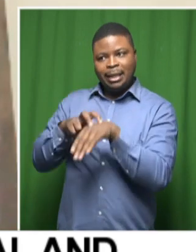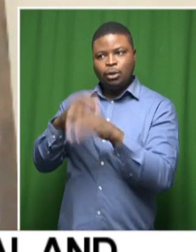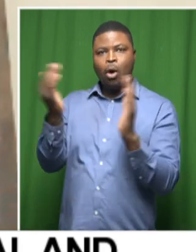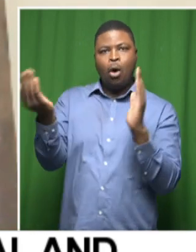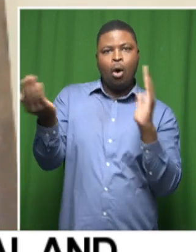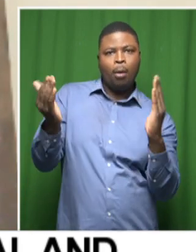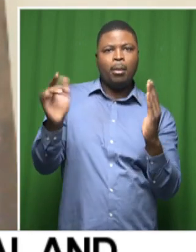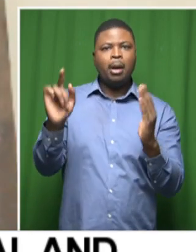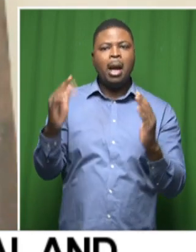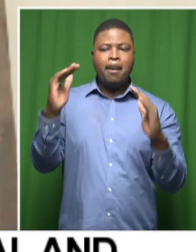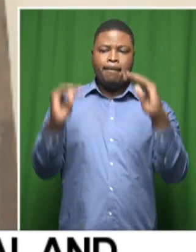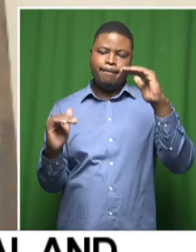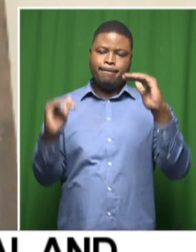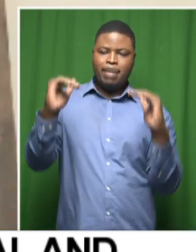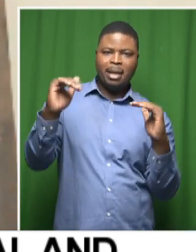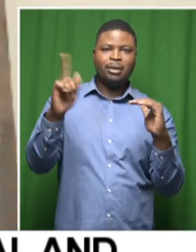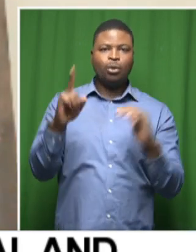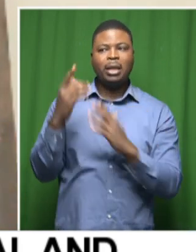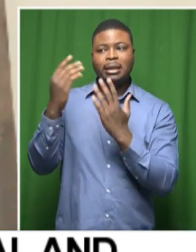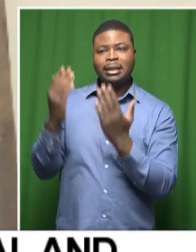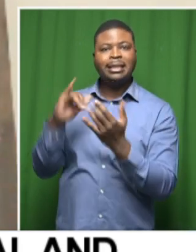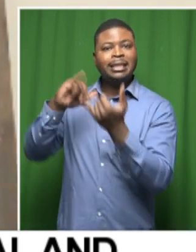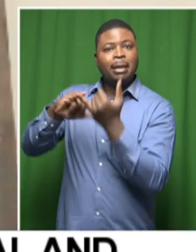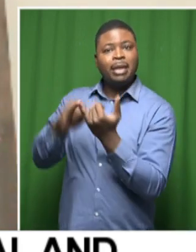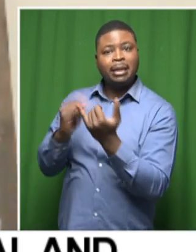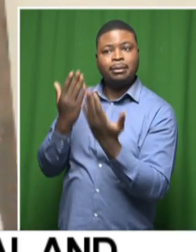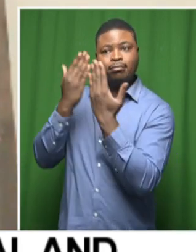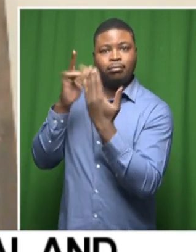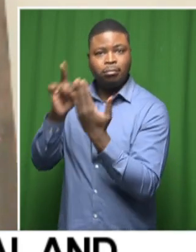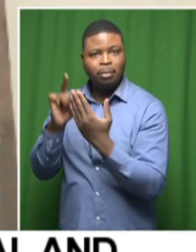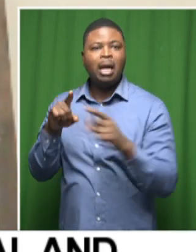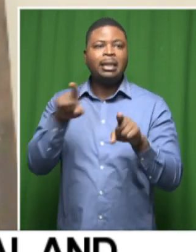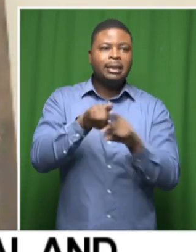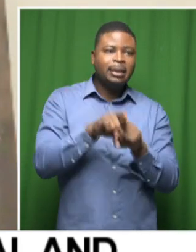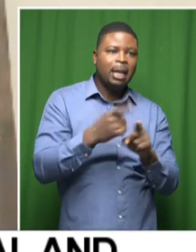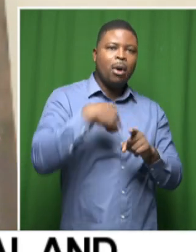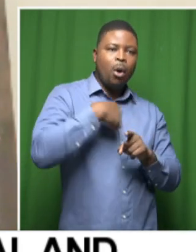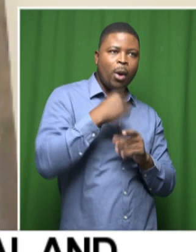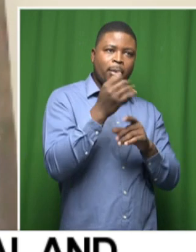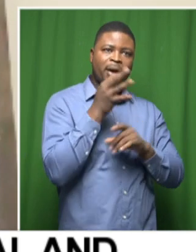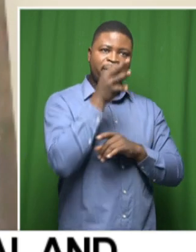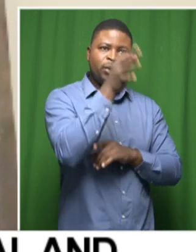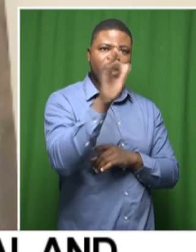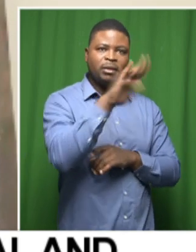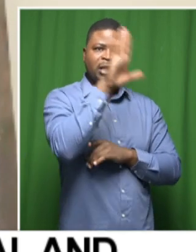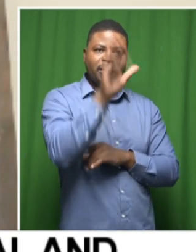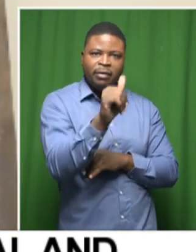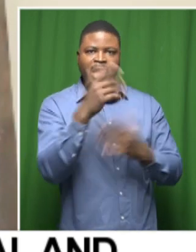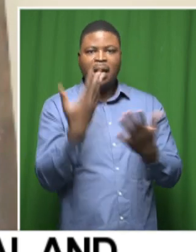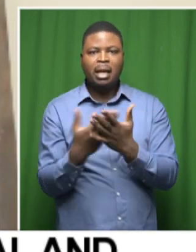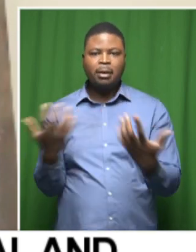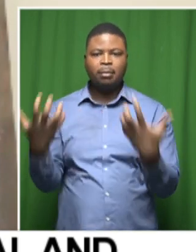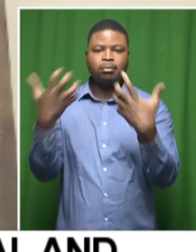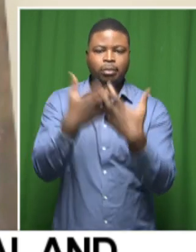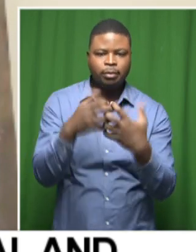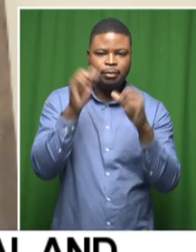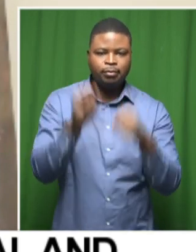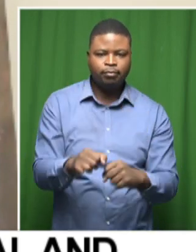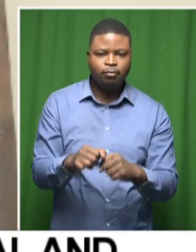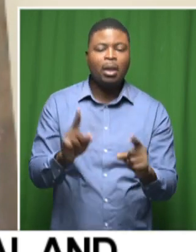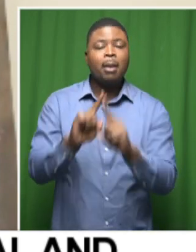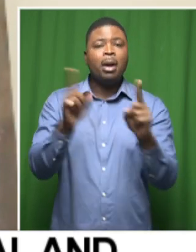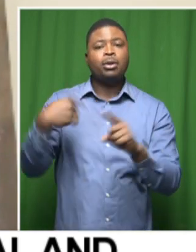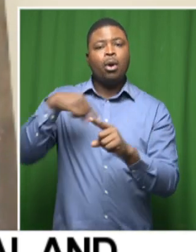of the context in which we're working. And I think the burden right now is that, and understandably so as South Africa, we are incredibly, incredibly obsessed with the